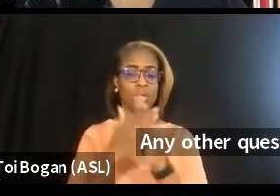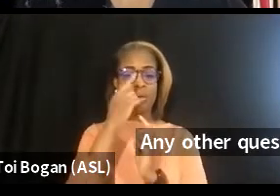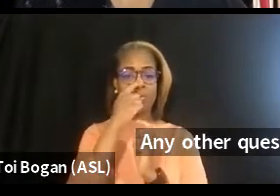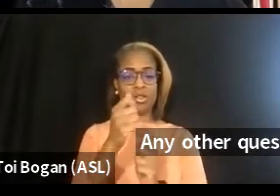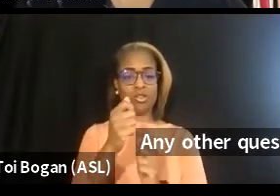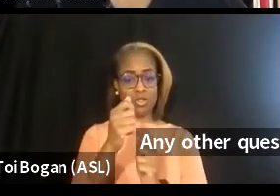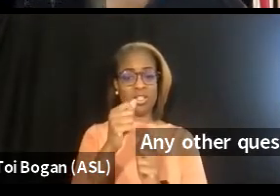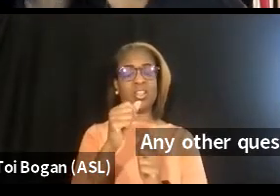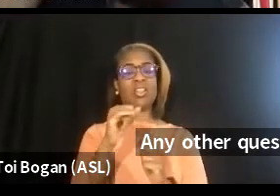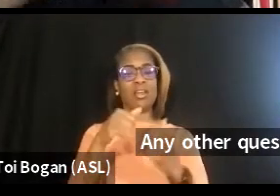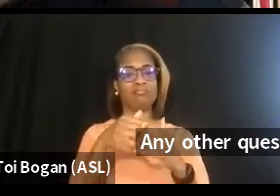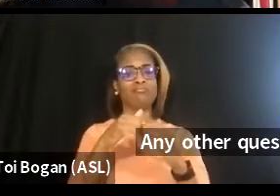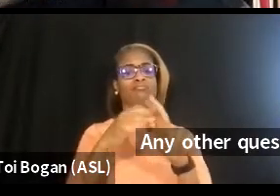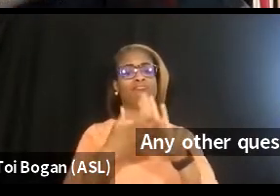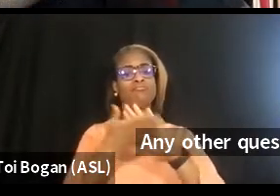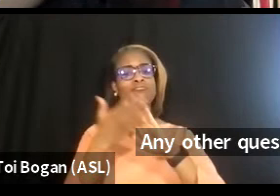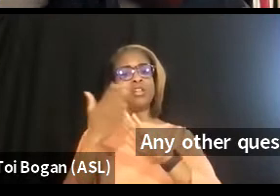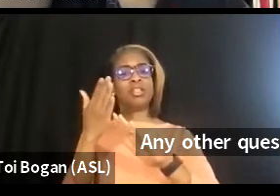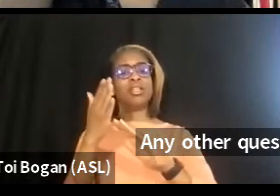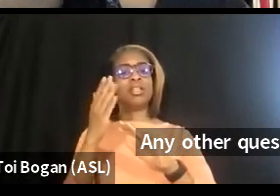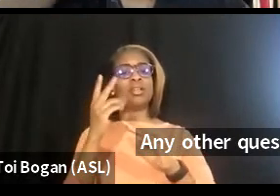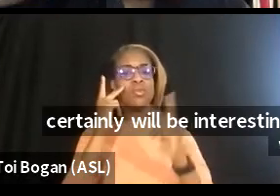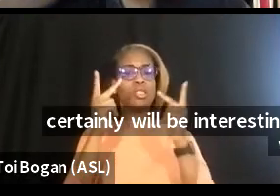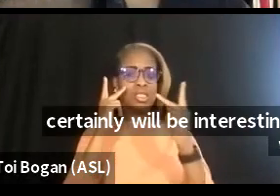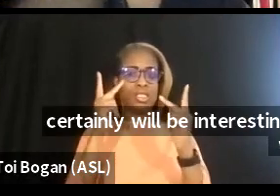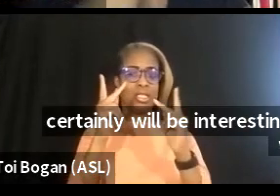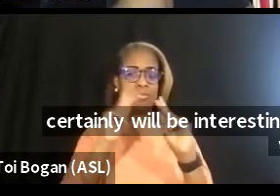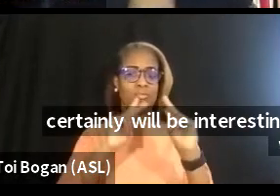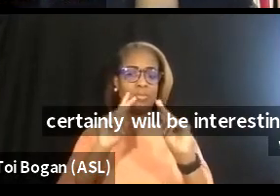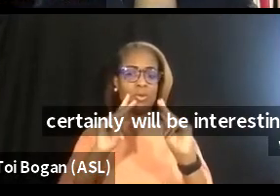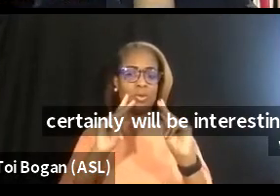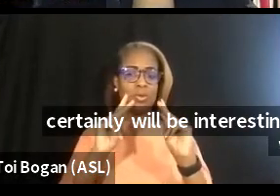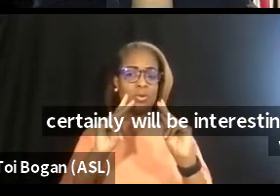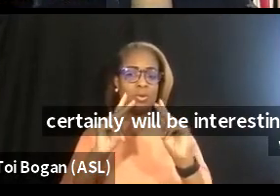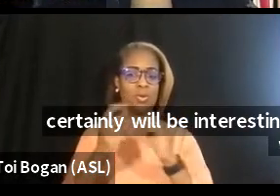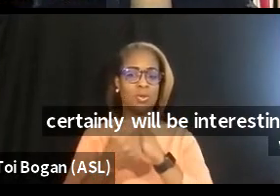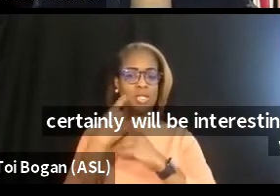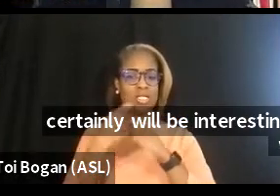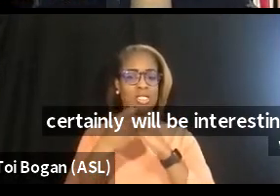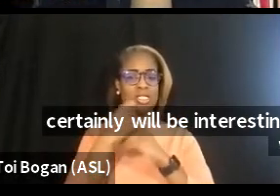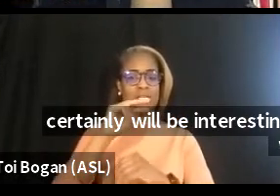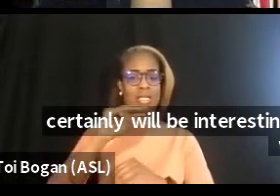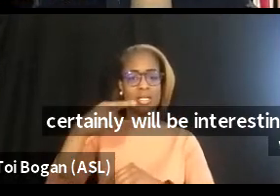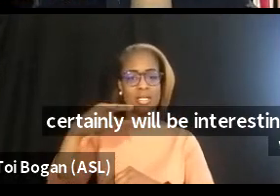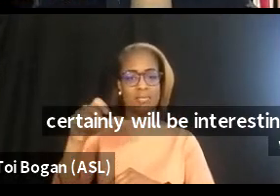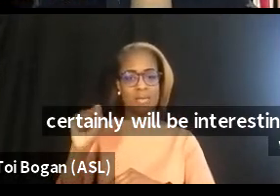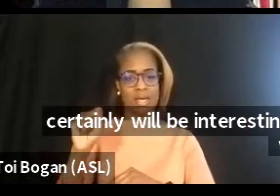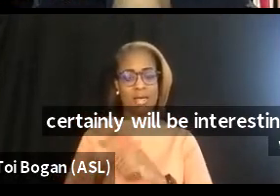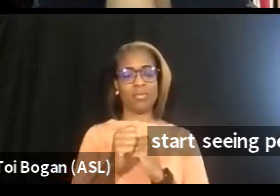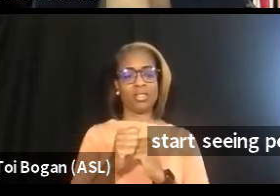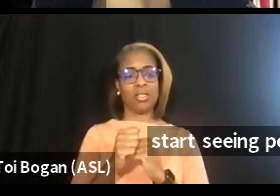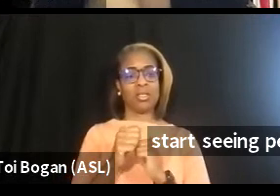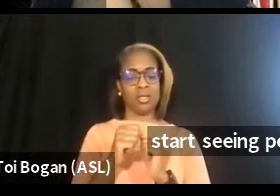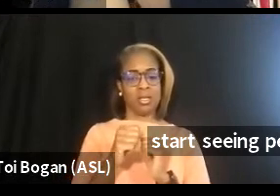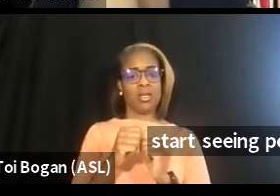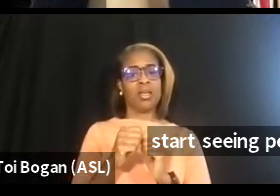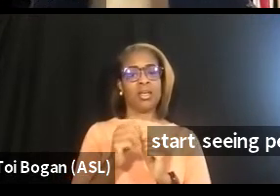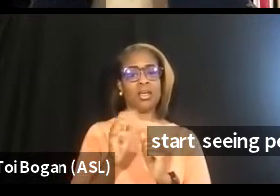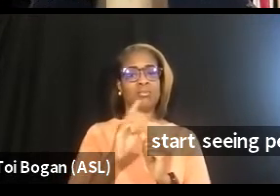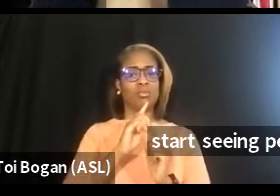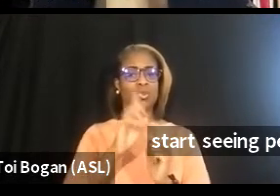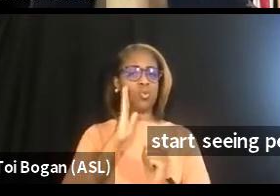and we start seeing people sending us maps. I can imagine we're going to have some